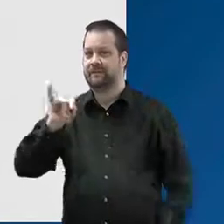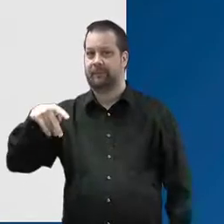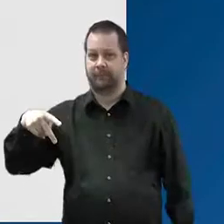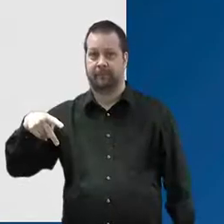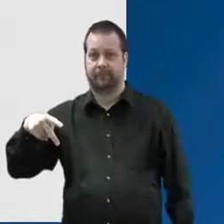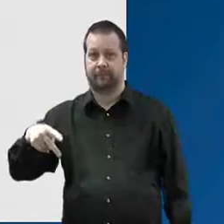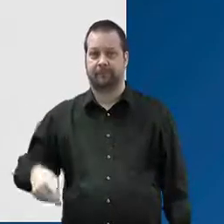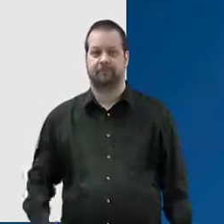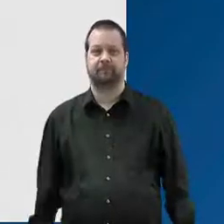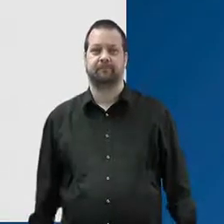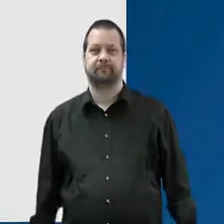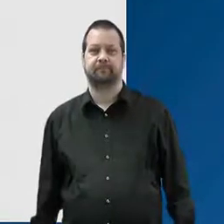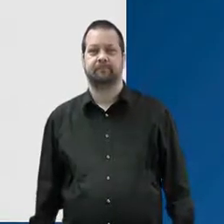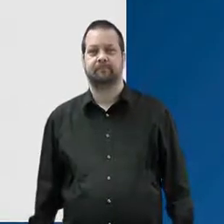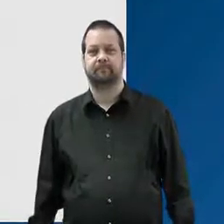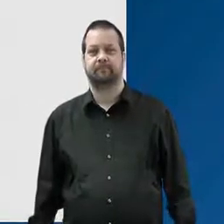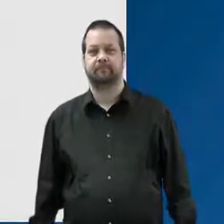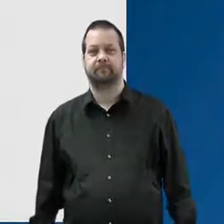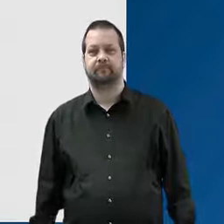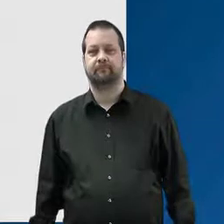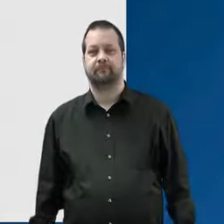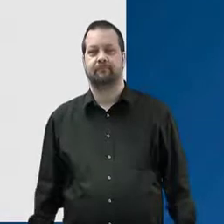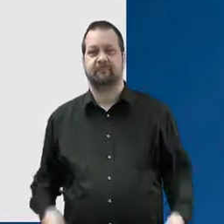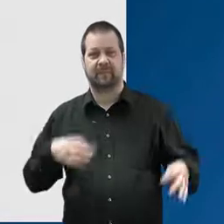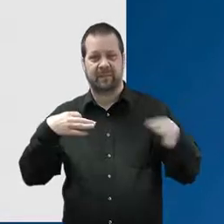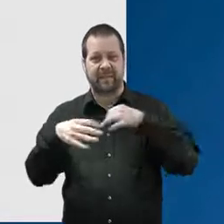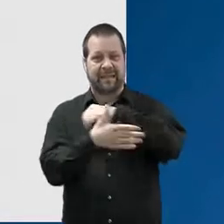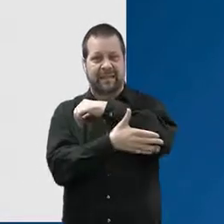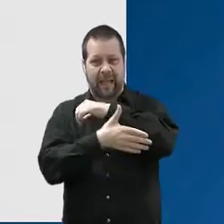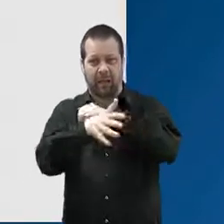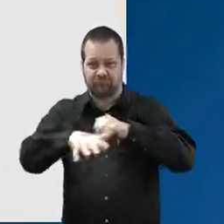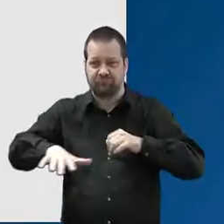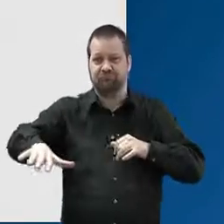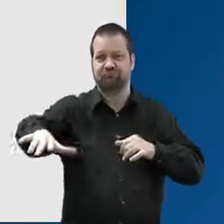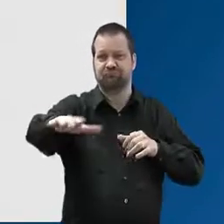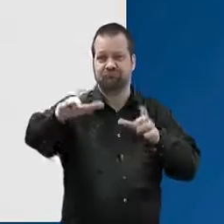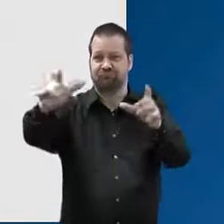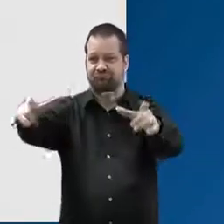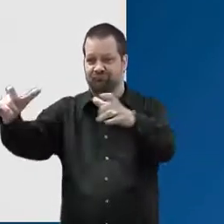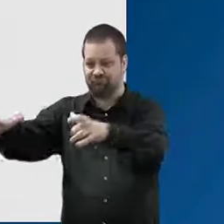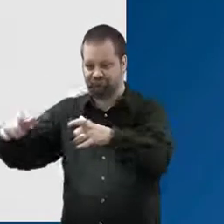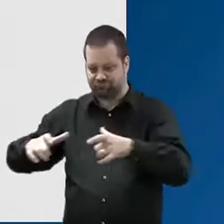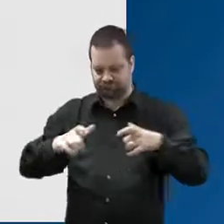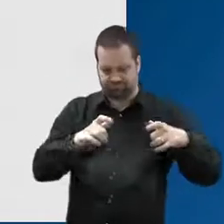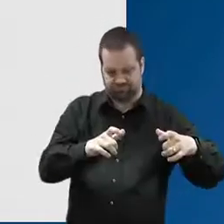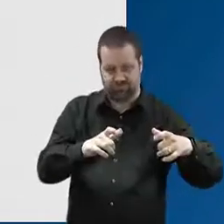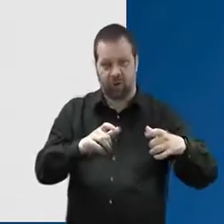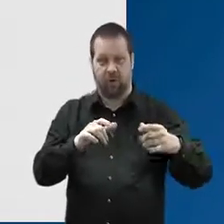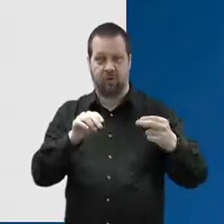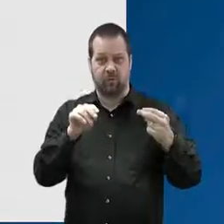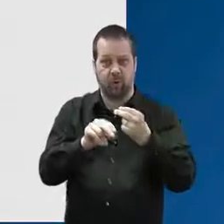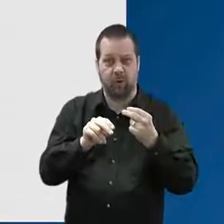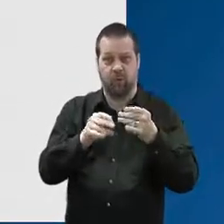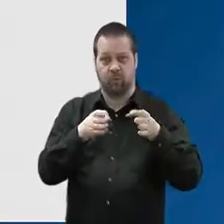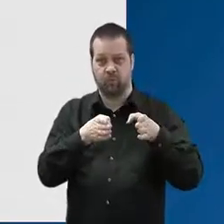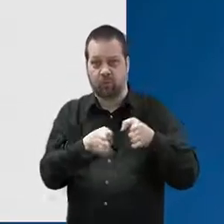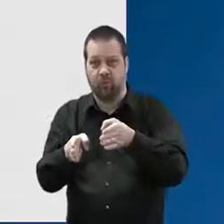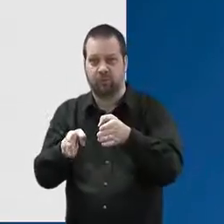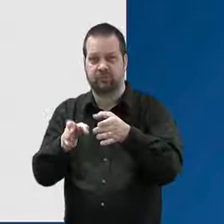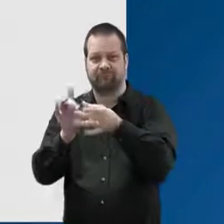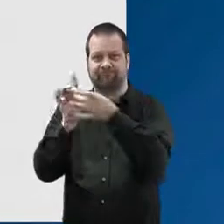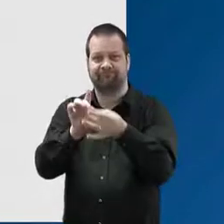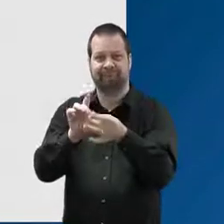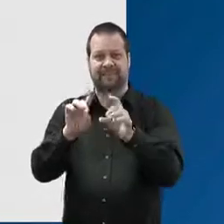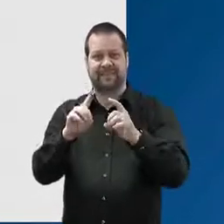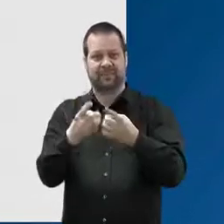Today we will go over the counties in the San Antonio District and all the roads under the district's care. We will also review the basics